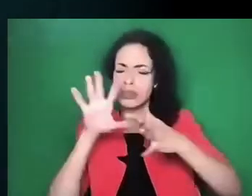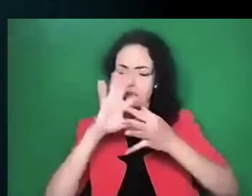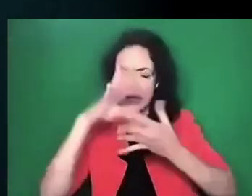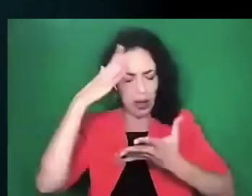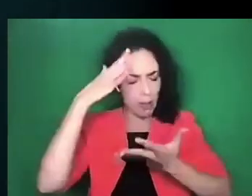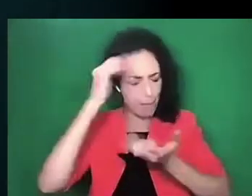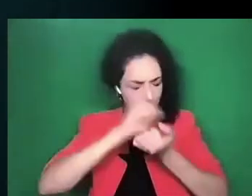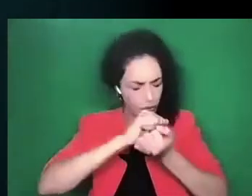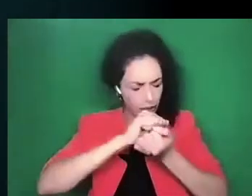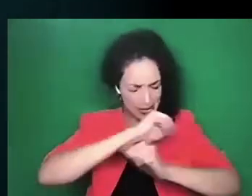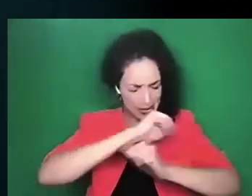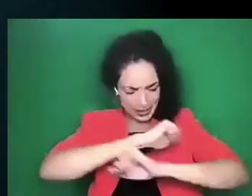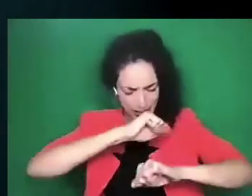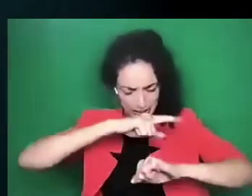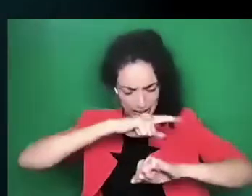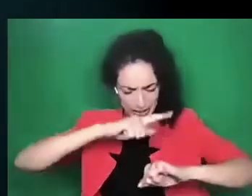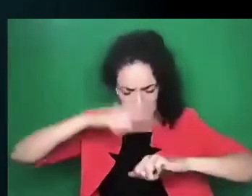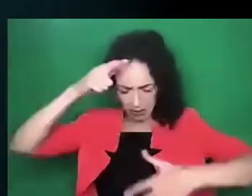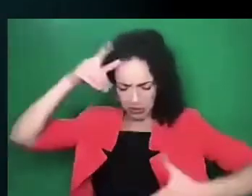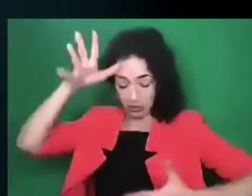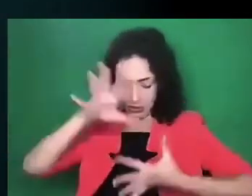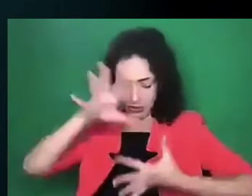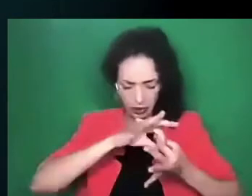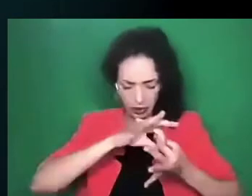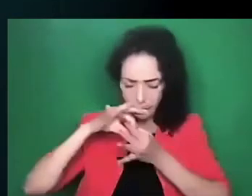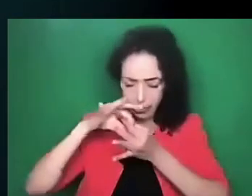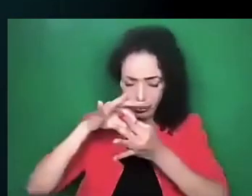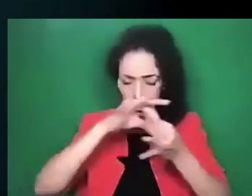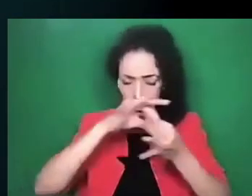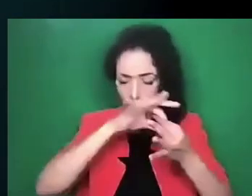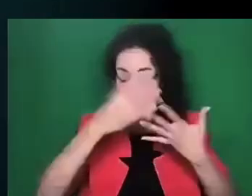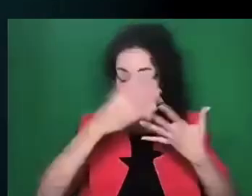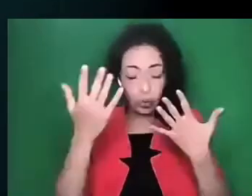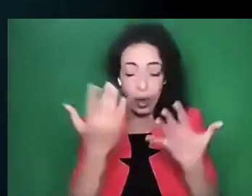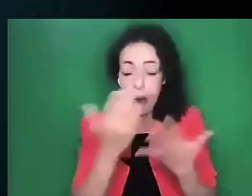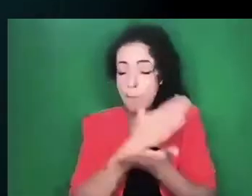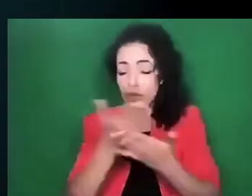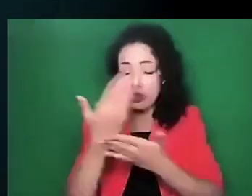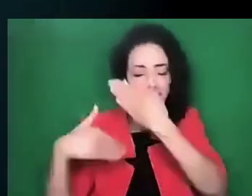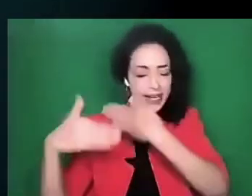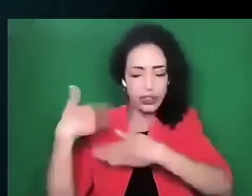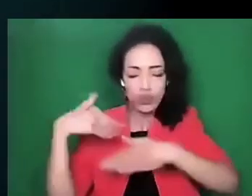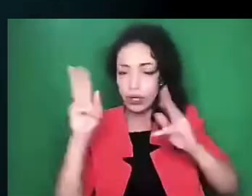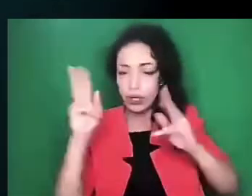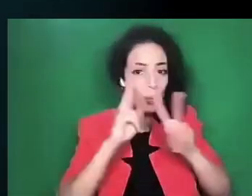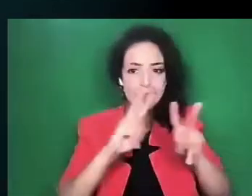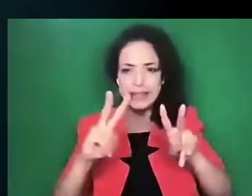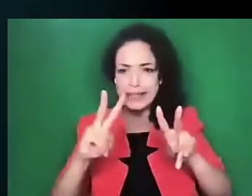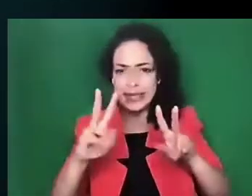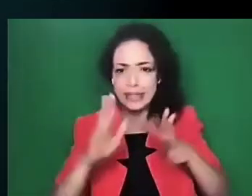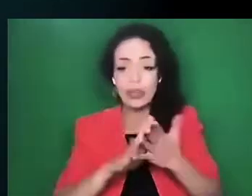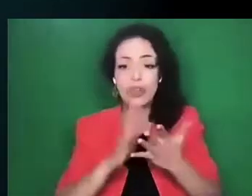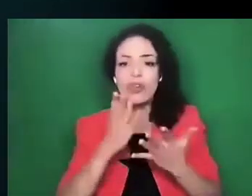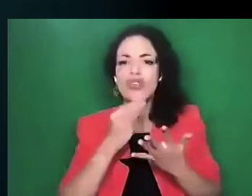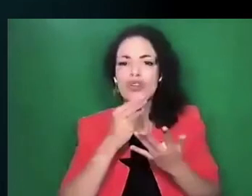forgotten aspects of history. And she does this through site-specific interventions, sculptures, drawings,